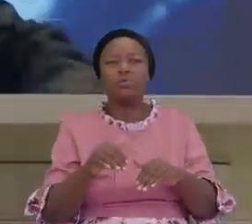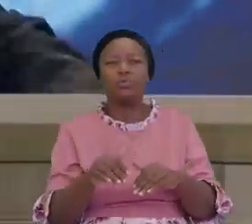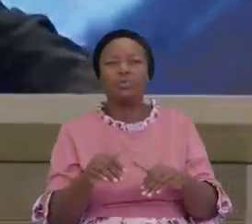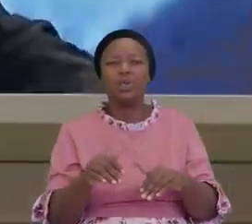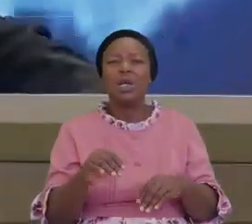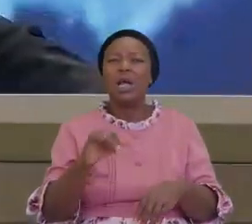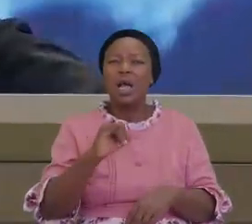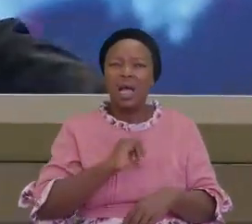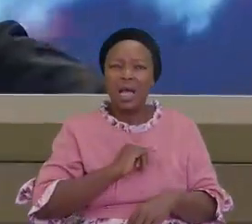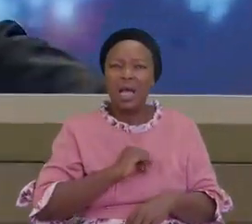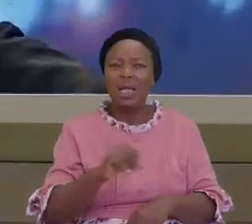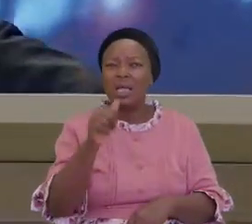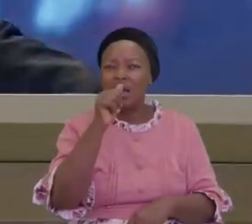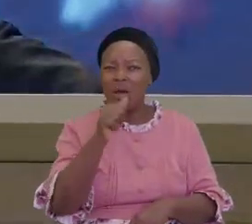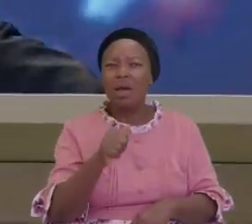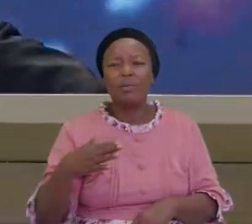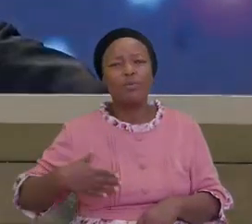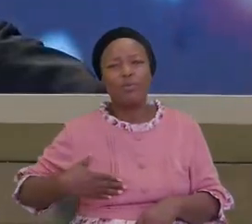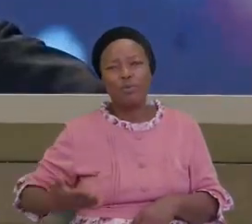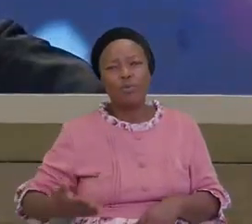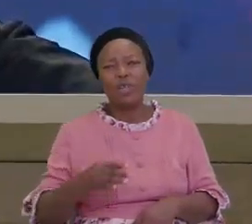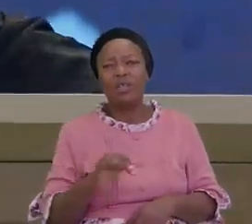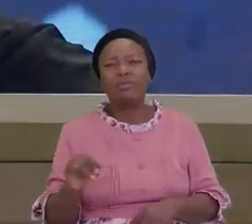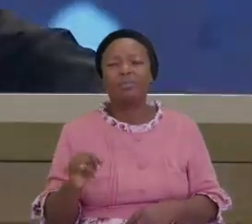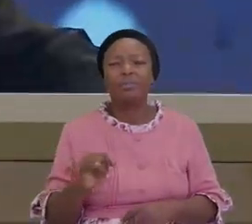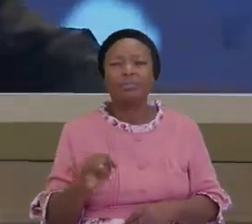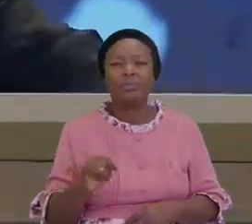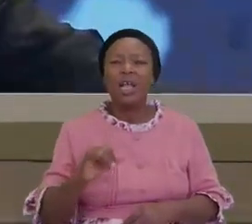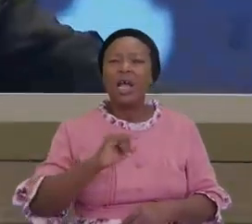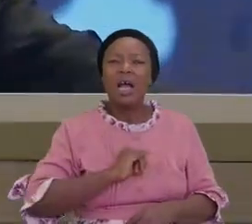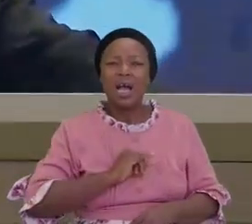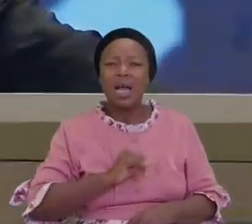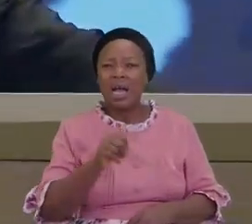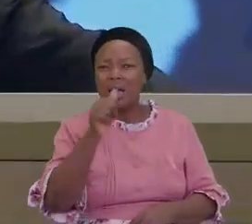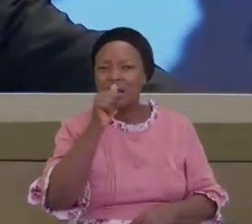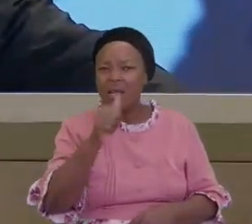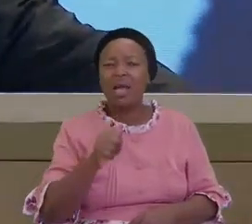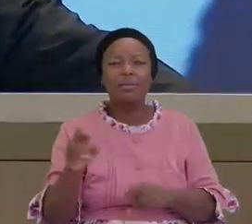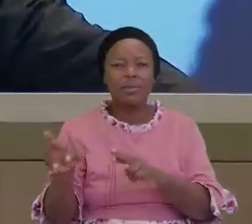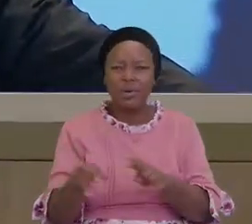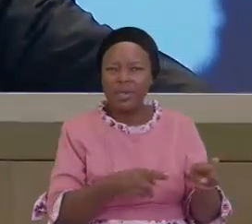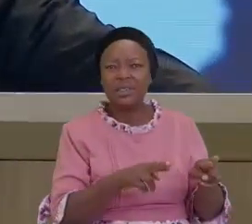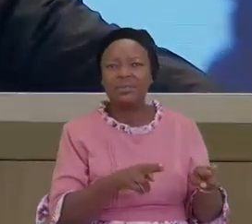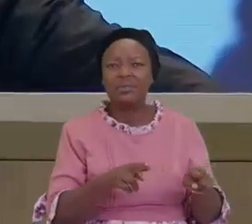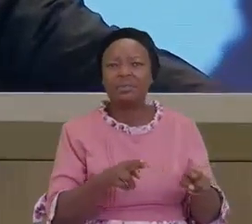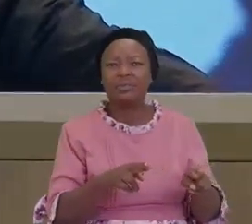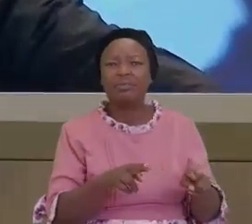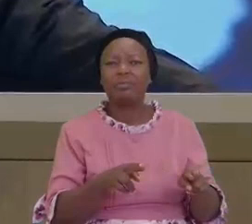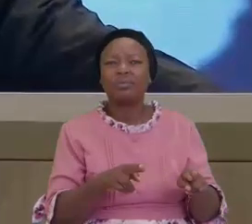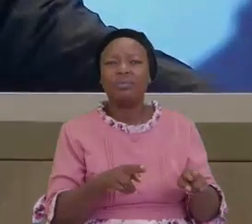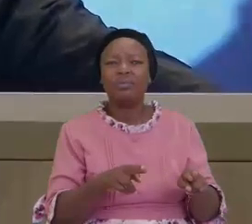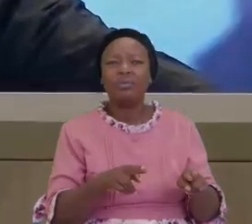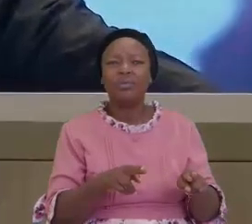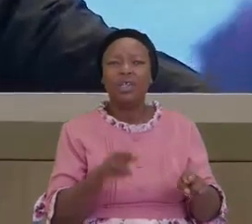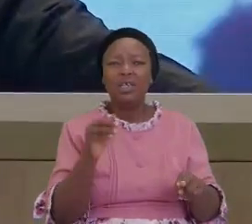I am willing. I am ready. In the day